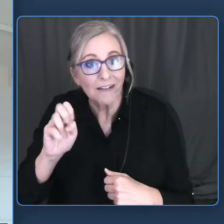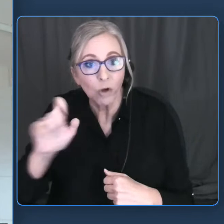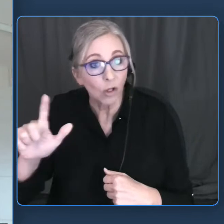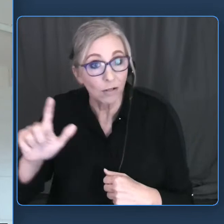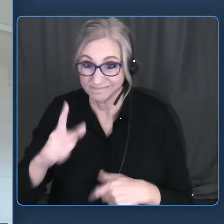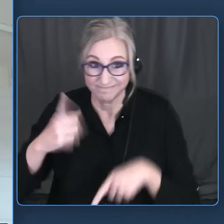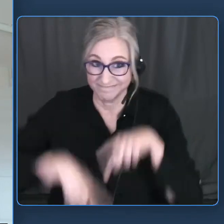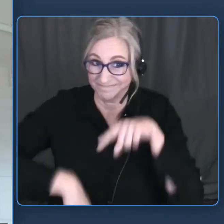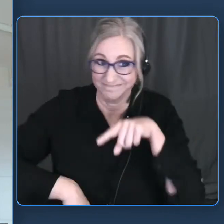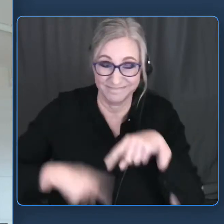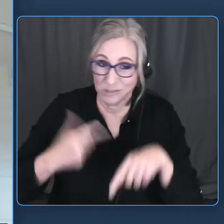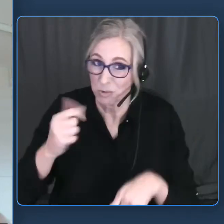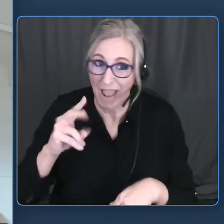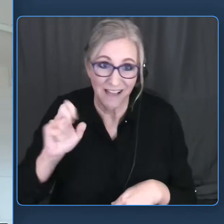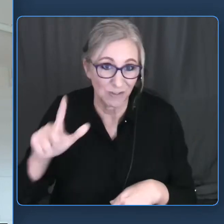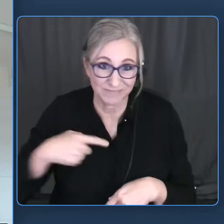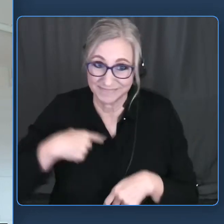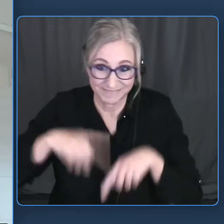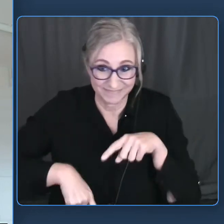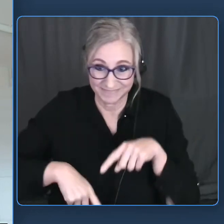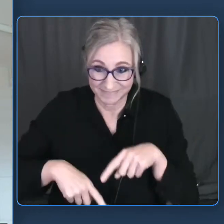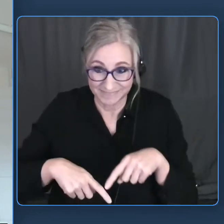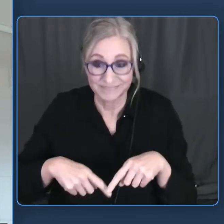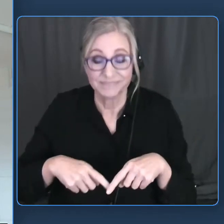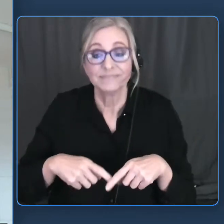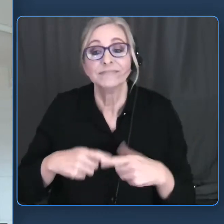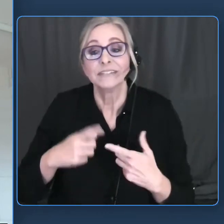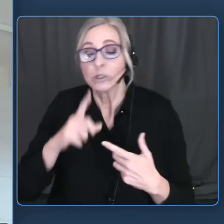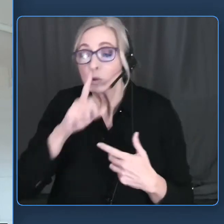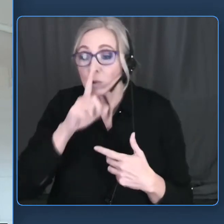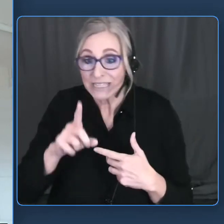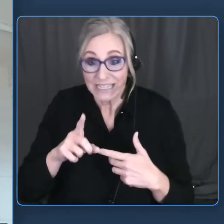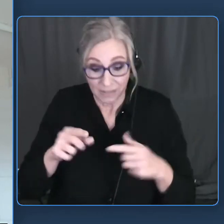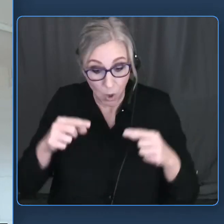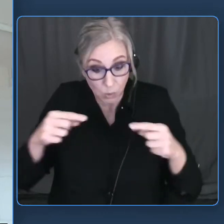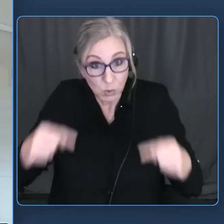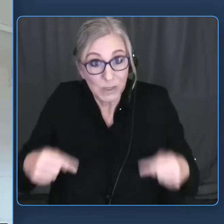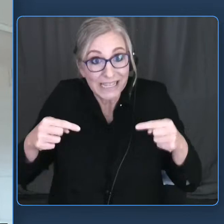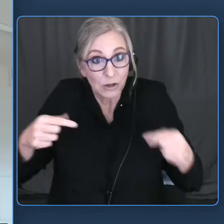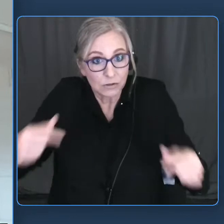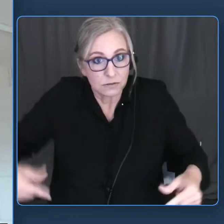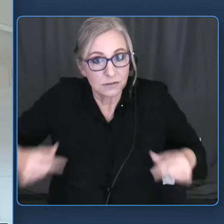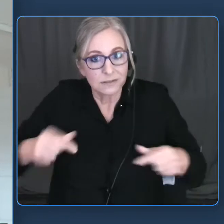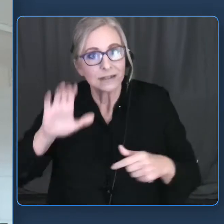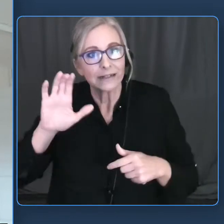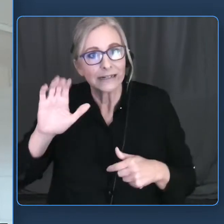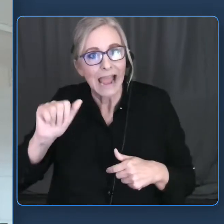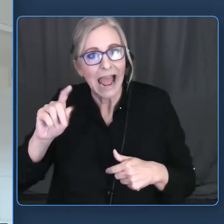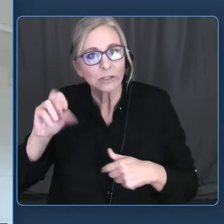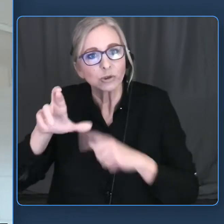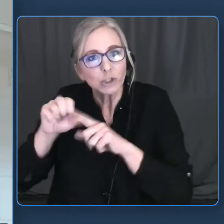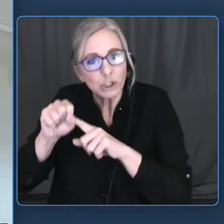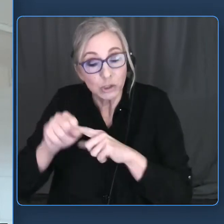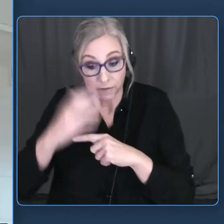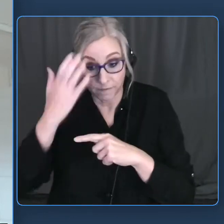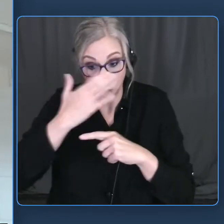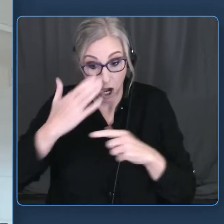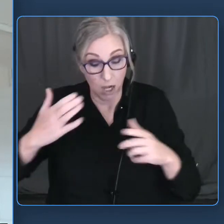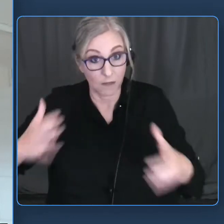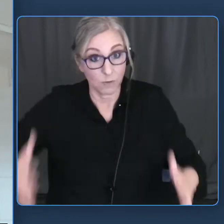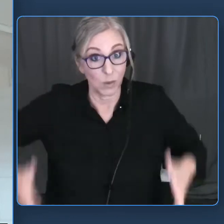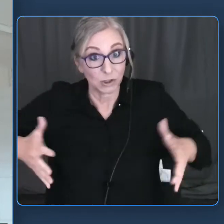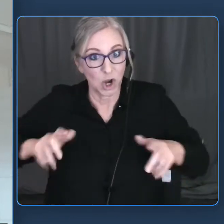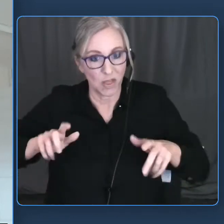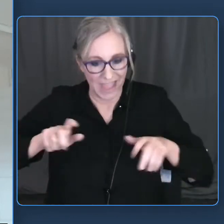do gravel. Our casters, which are the small wheels in the front part of the wheelchair, they